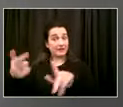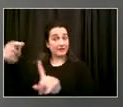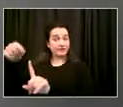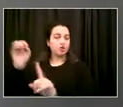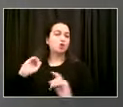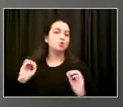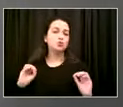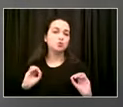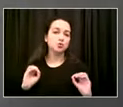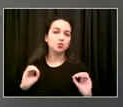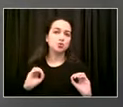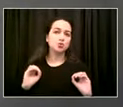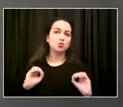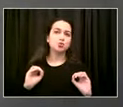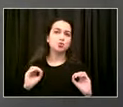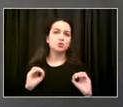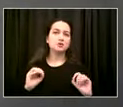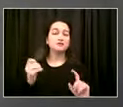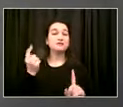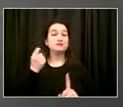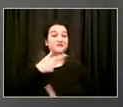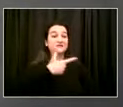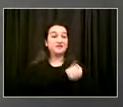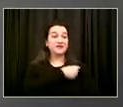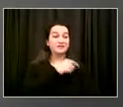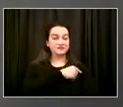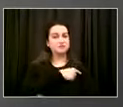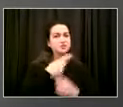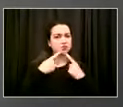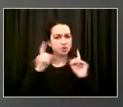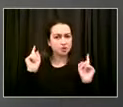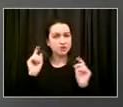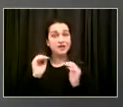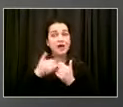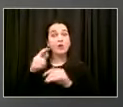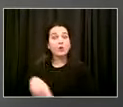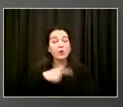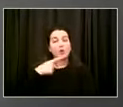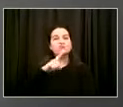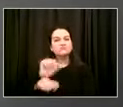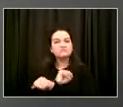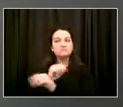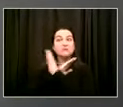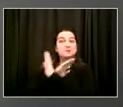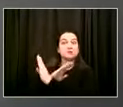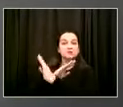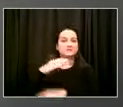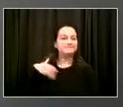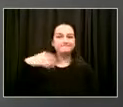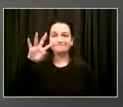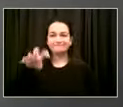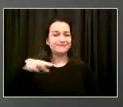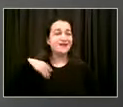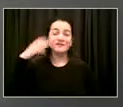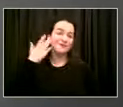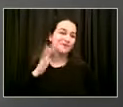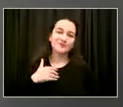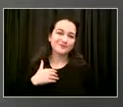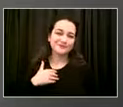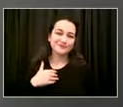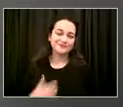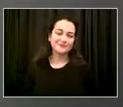long? We don't know, but I have confidence that if it turns out that antibody levels do diminish